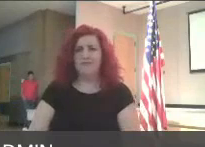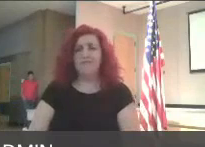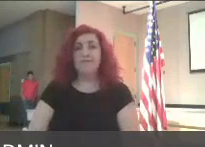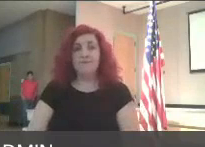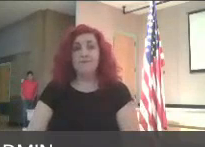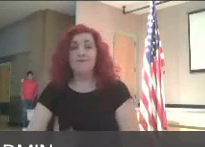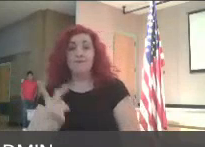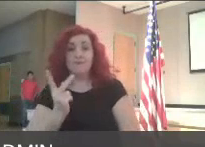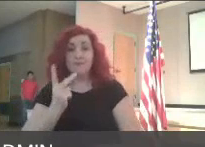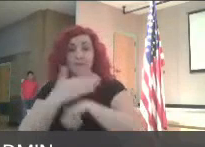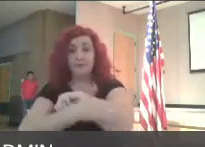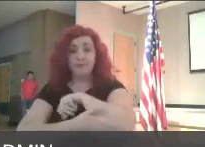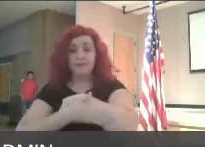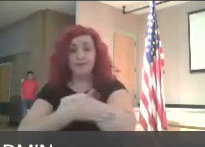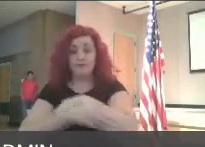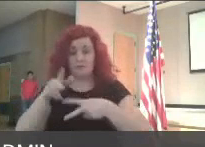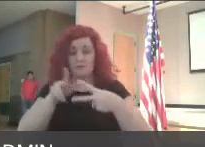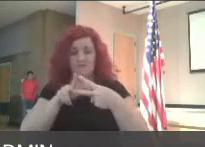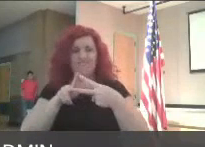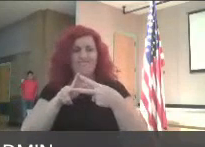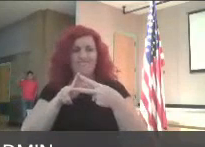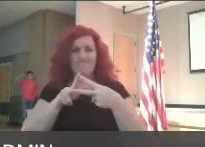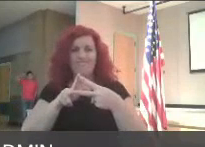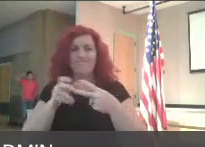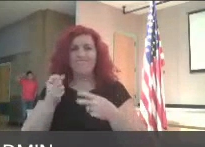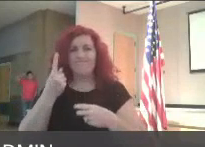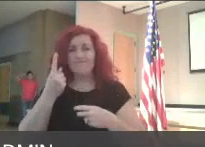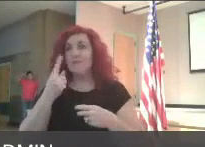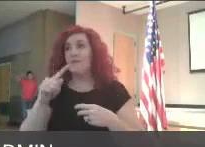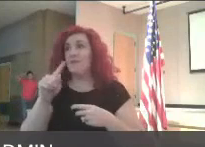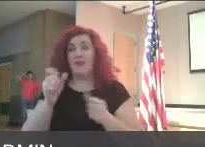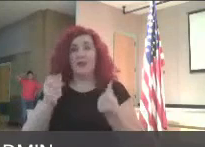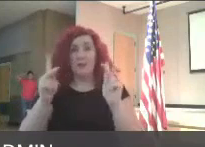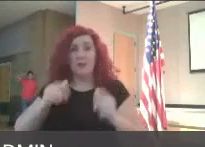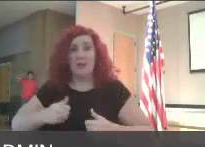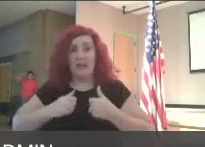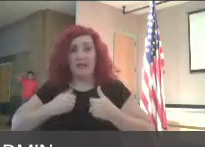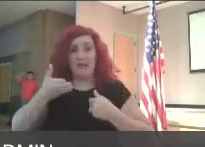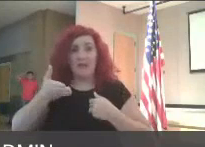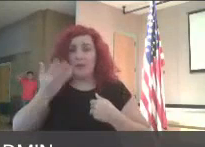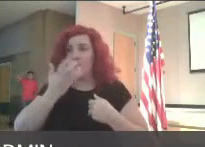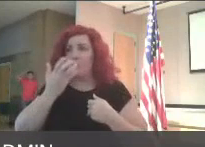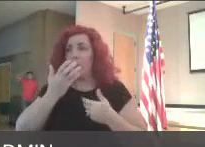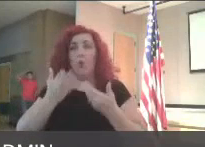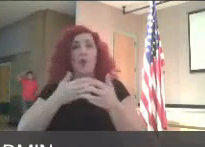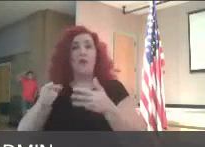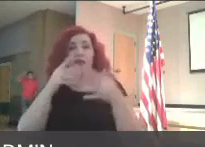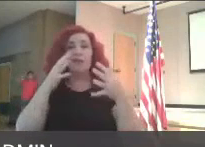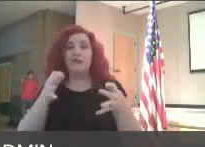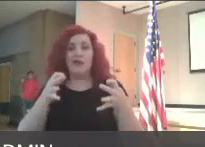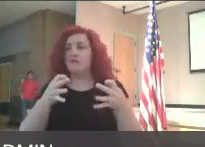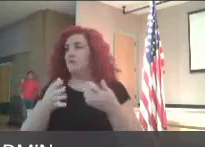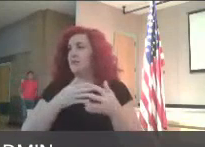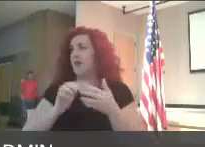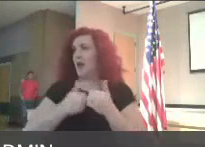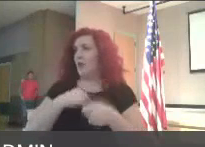Those two counties are such that their population, whatever they decide, it really doesn't matter